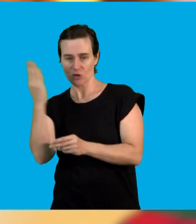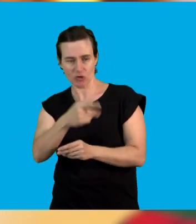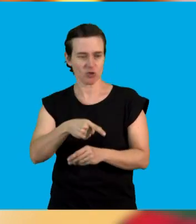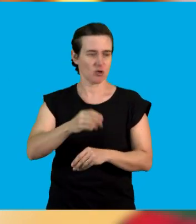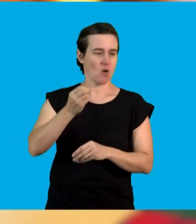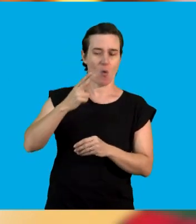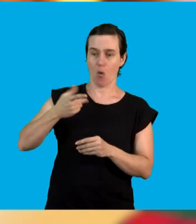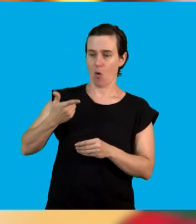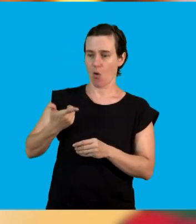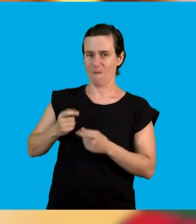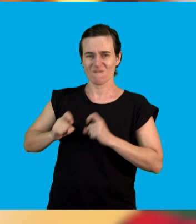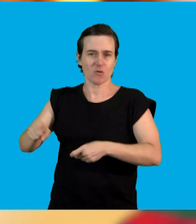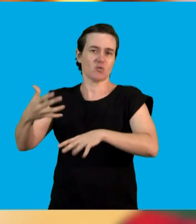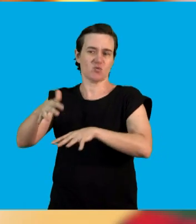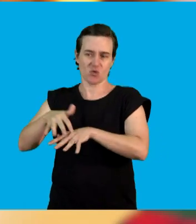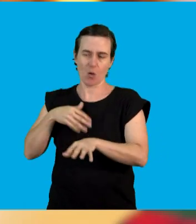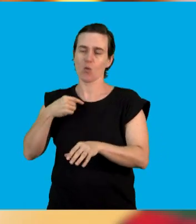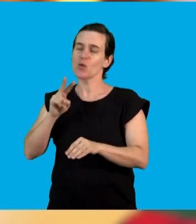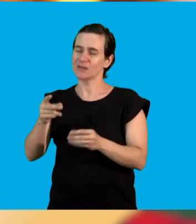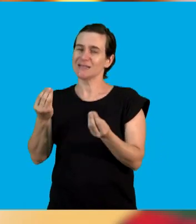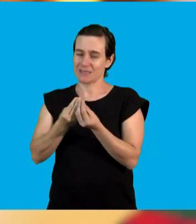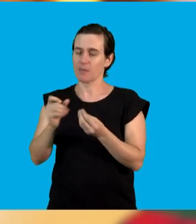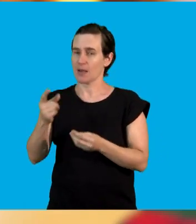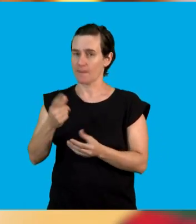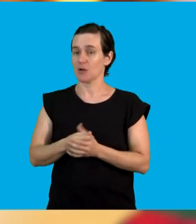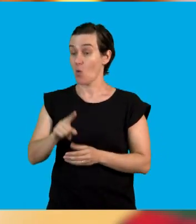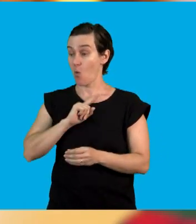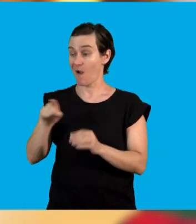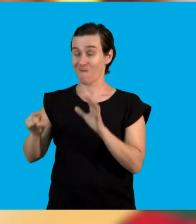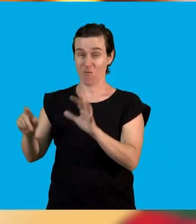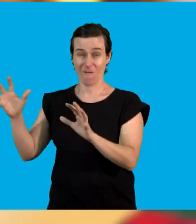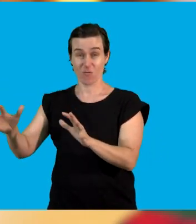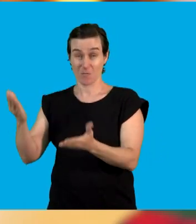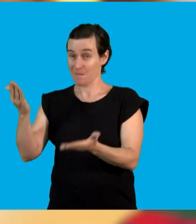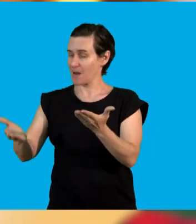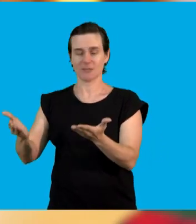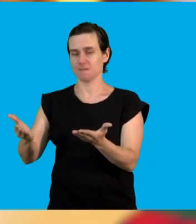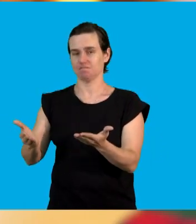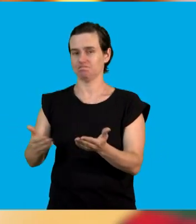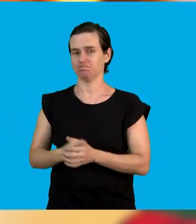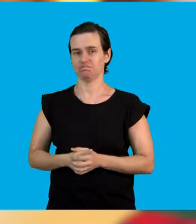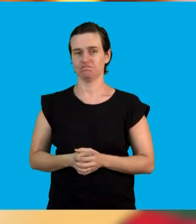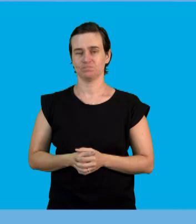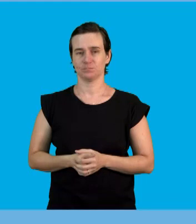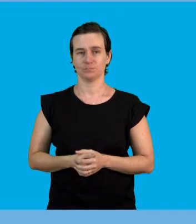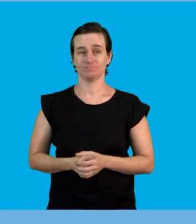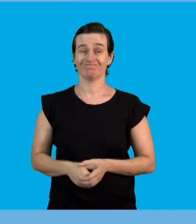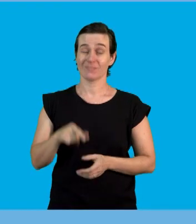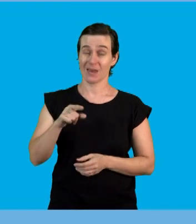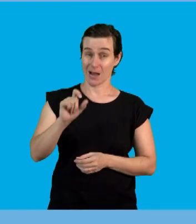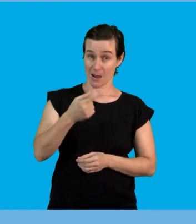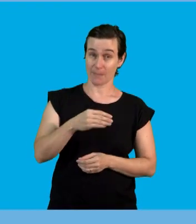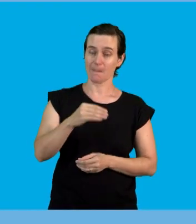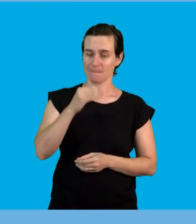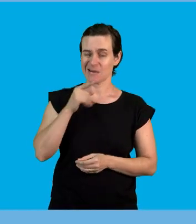the object and even the shape of that object, because those two forces are not going to be balancing each other. And when that